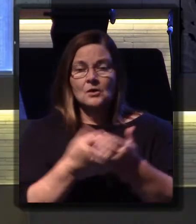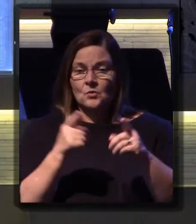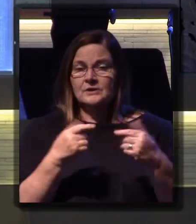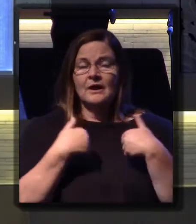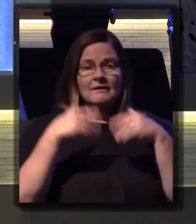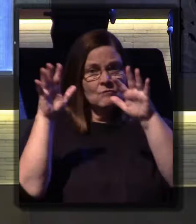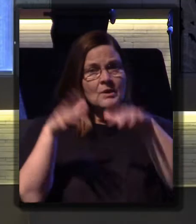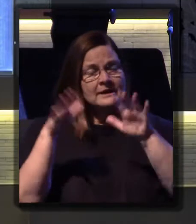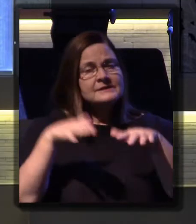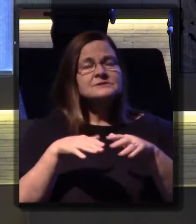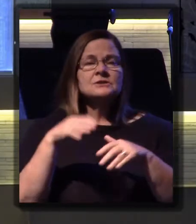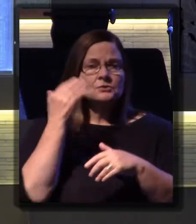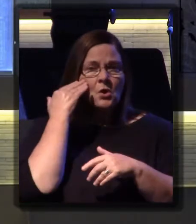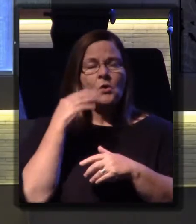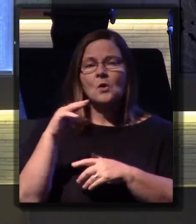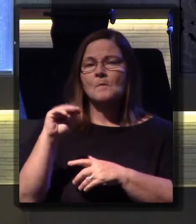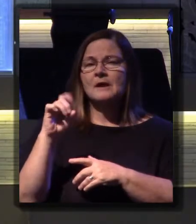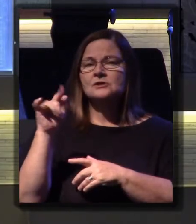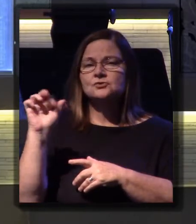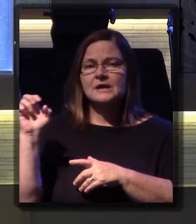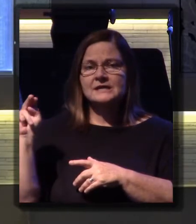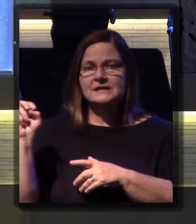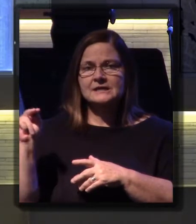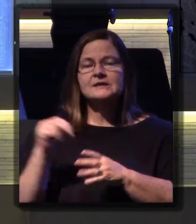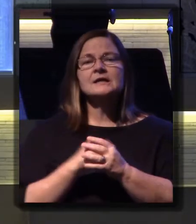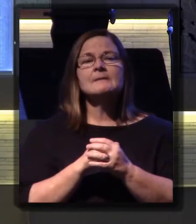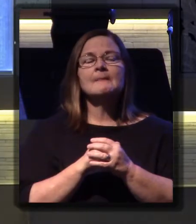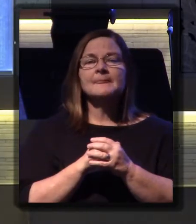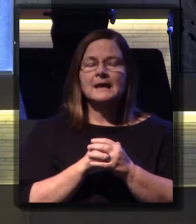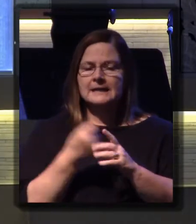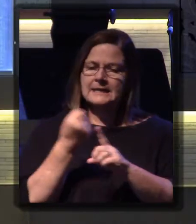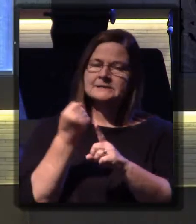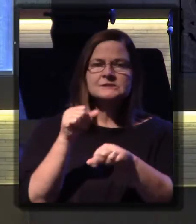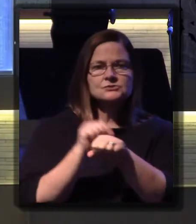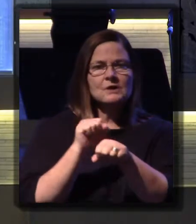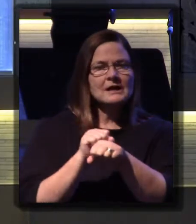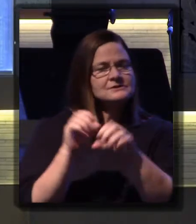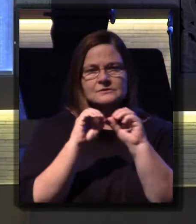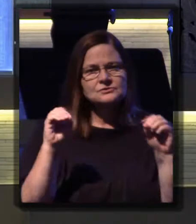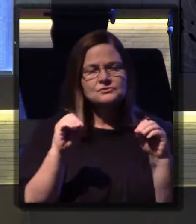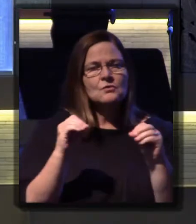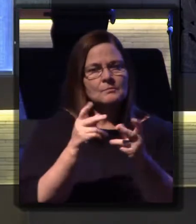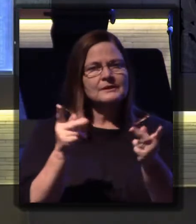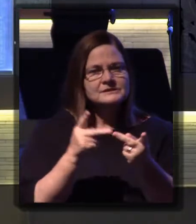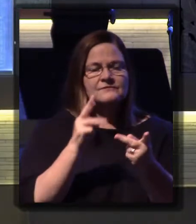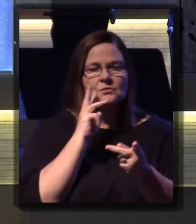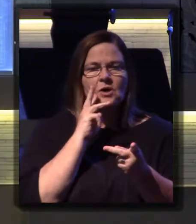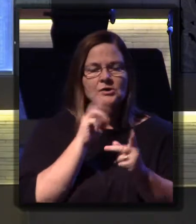these streams, these seasonal streams, when there are rains near the Mediterranean